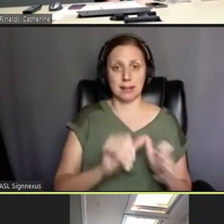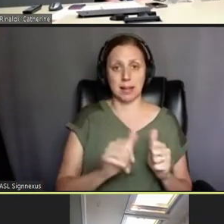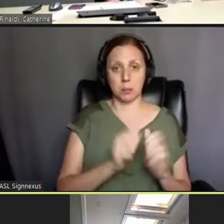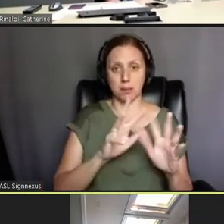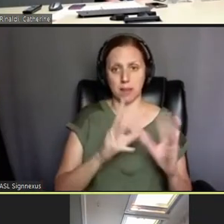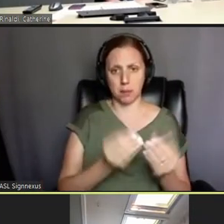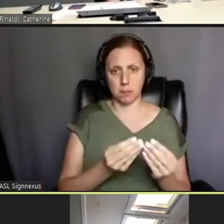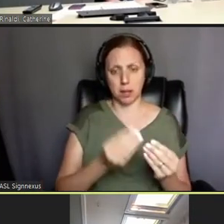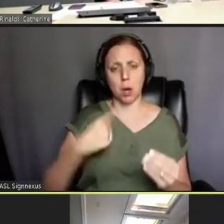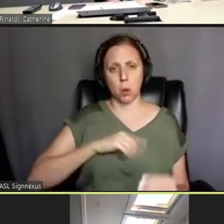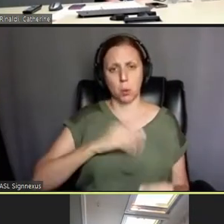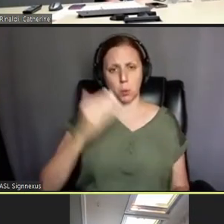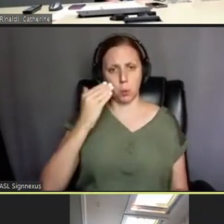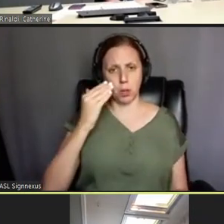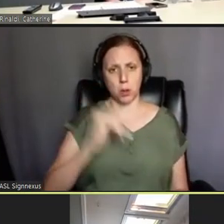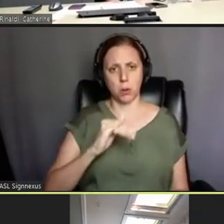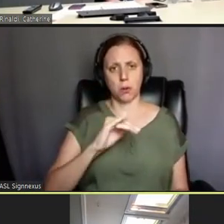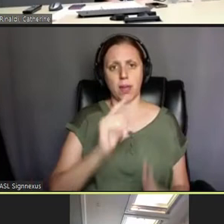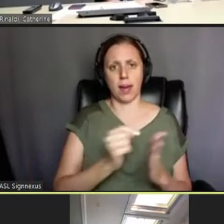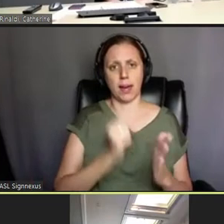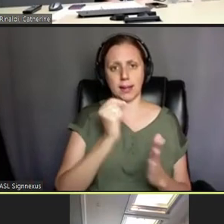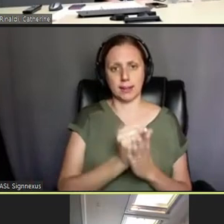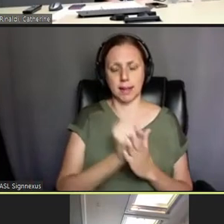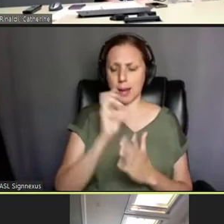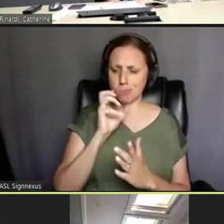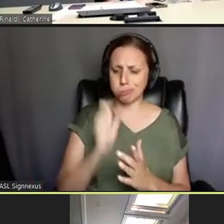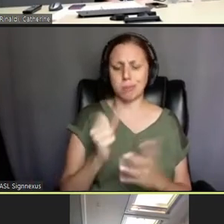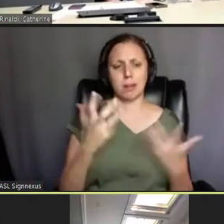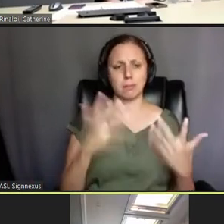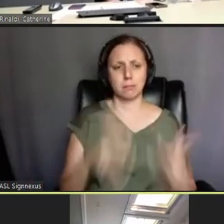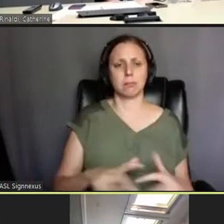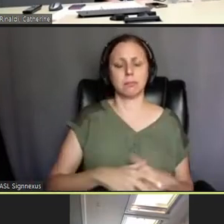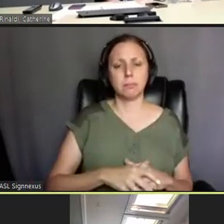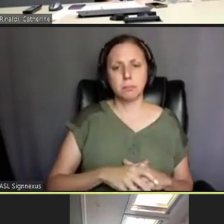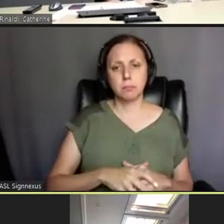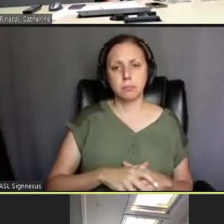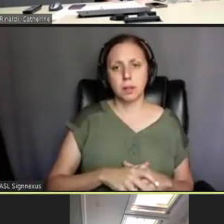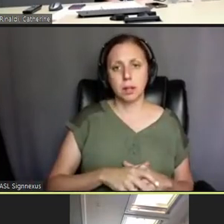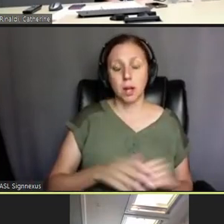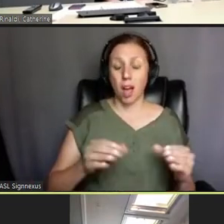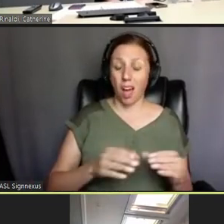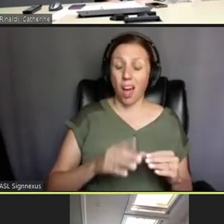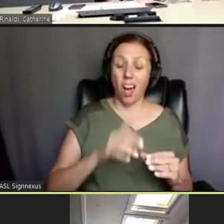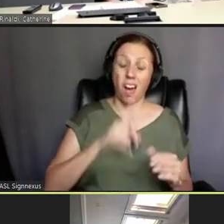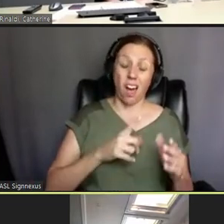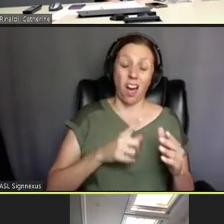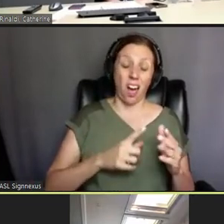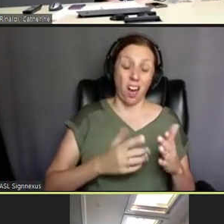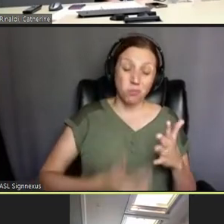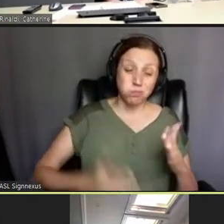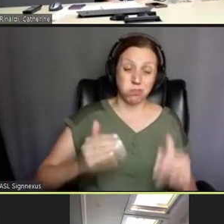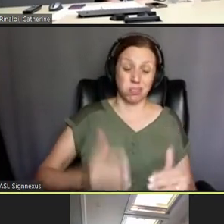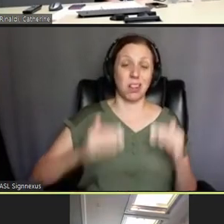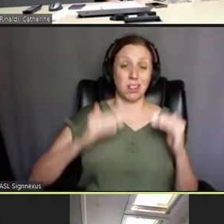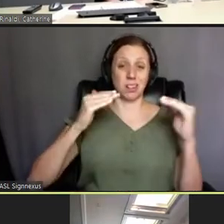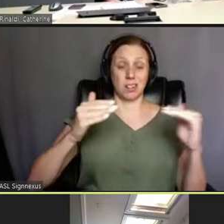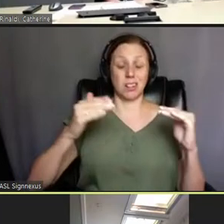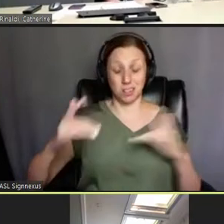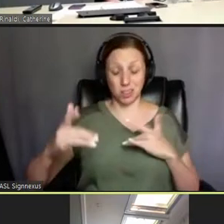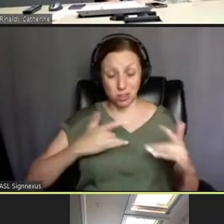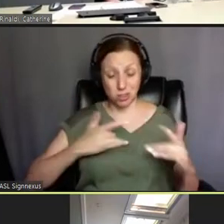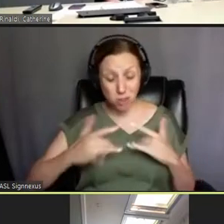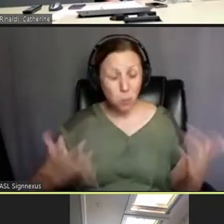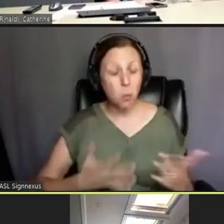and goes by way too quickly. What concerns me even more than the longer commute, honestly, is the reality of the overcrowding on the